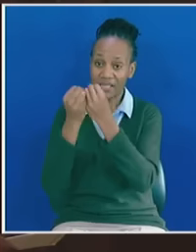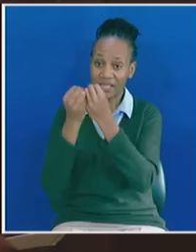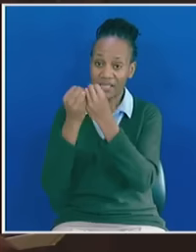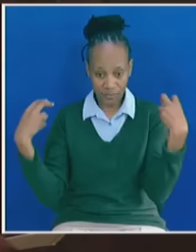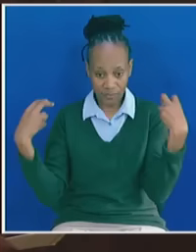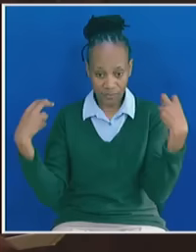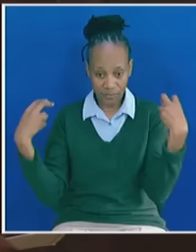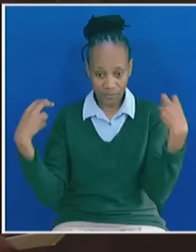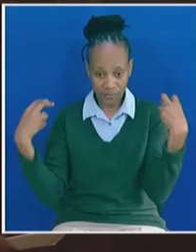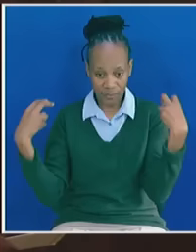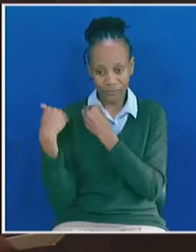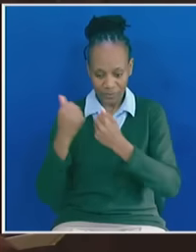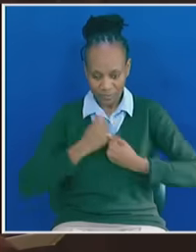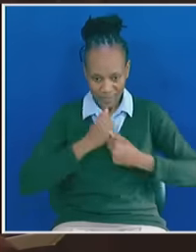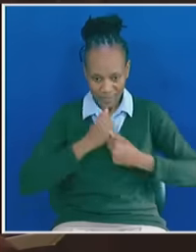a societal issue.